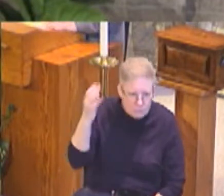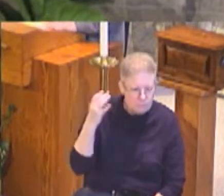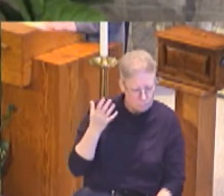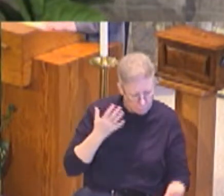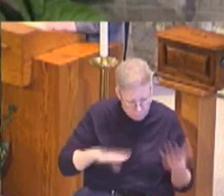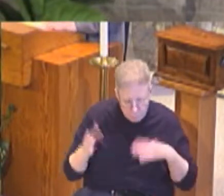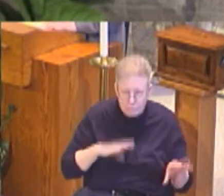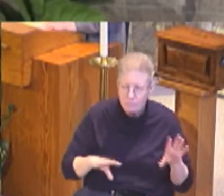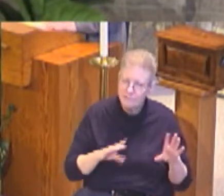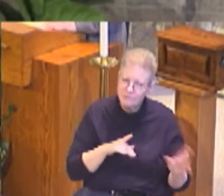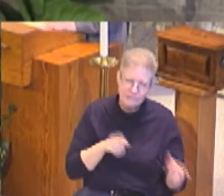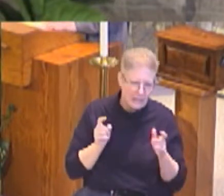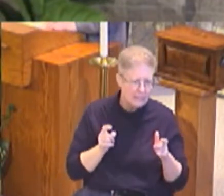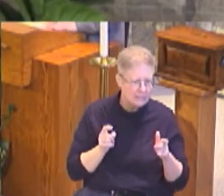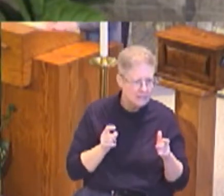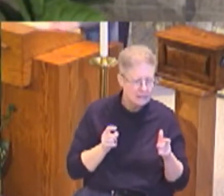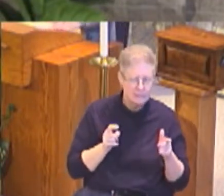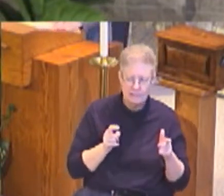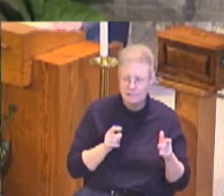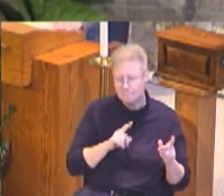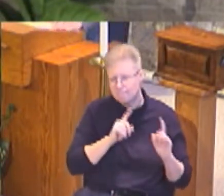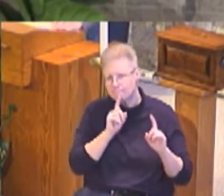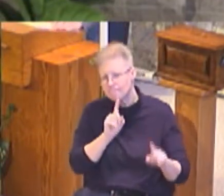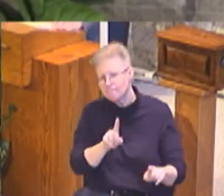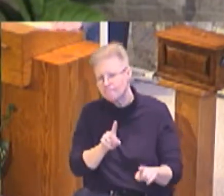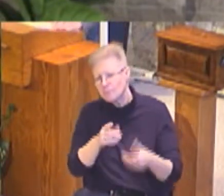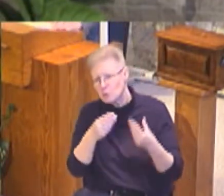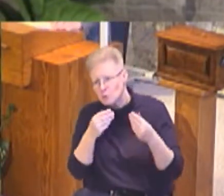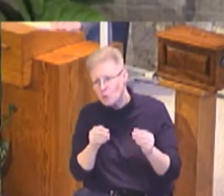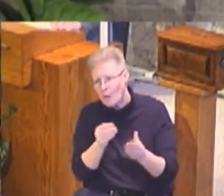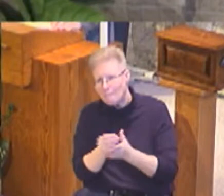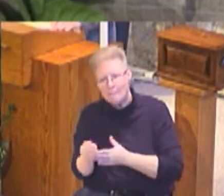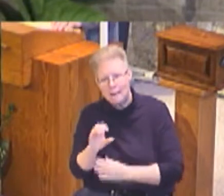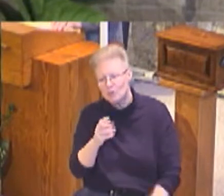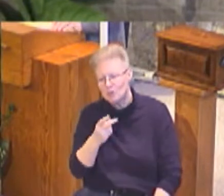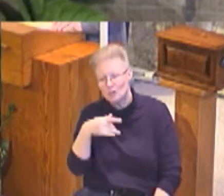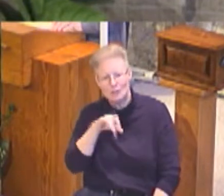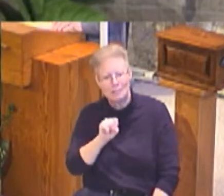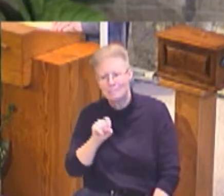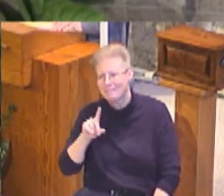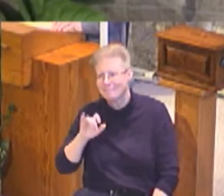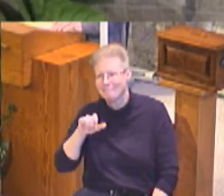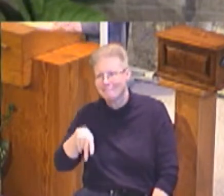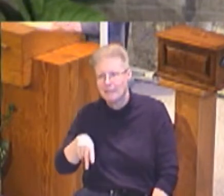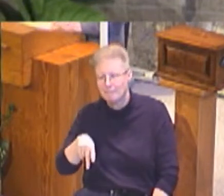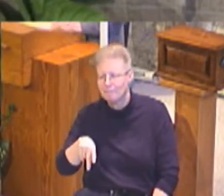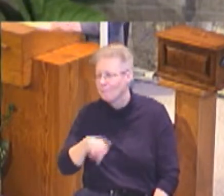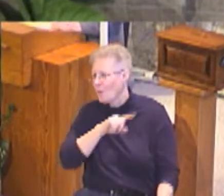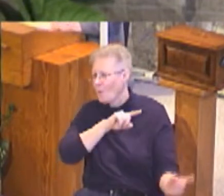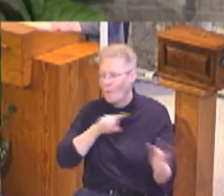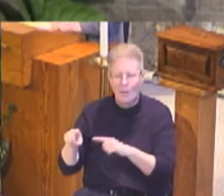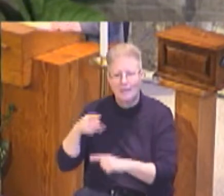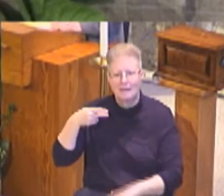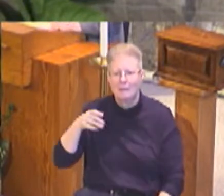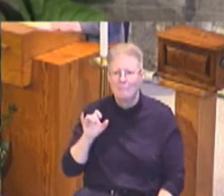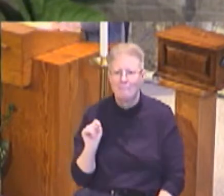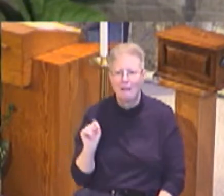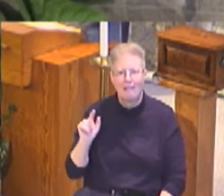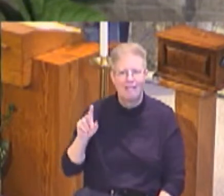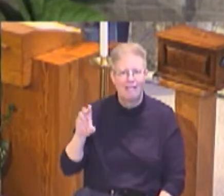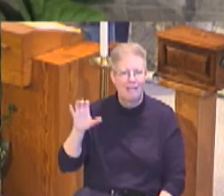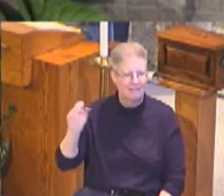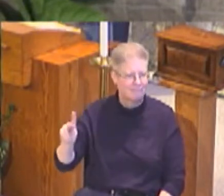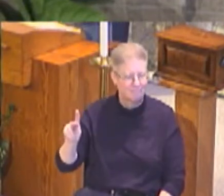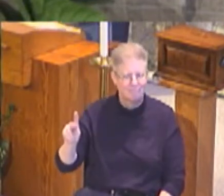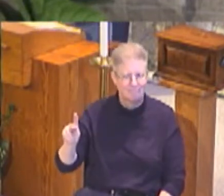got dressed, stopped at the store, got some chips and dip, went to the potluck. And when she got